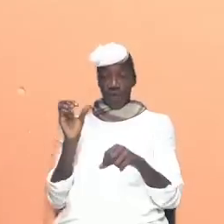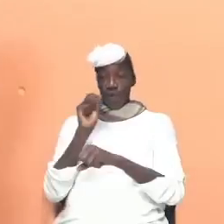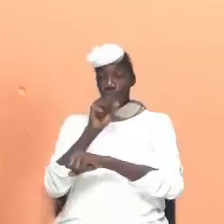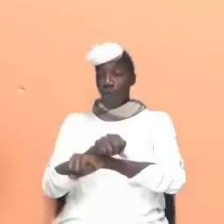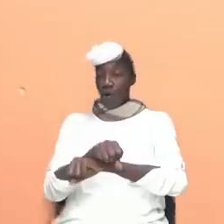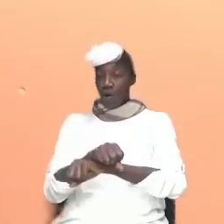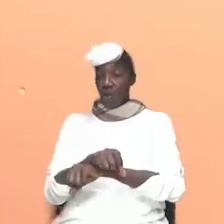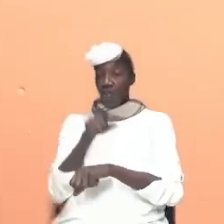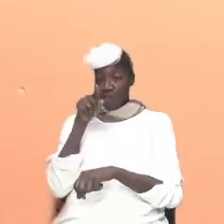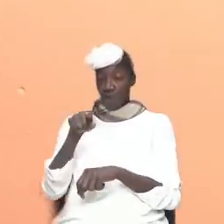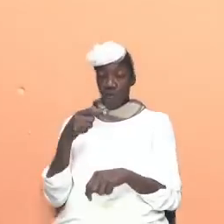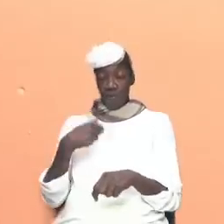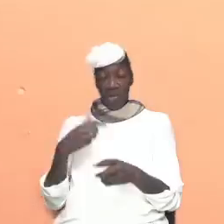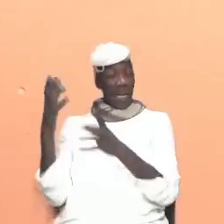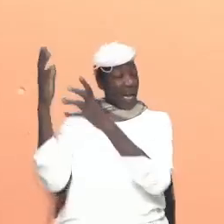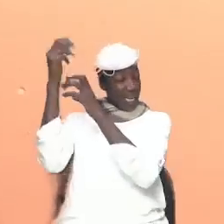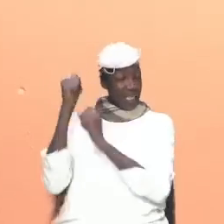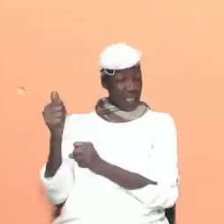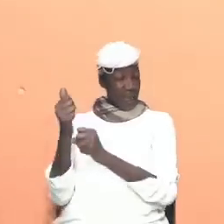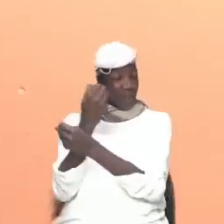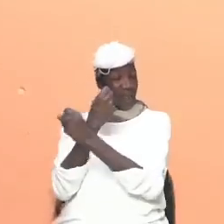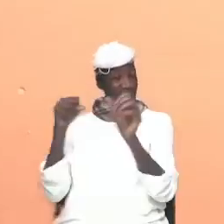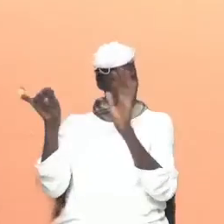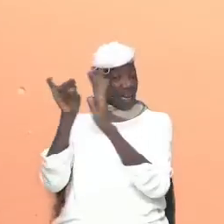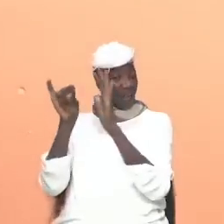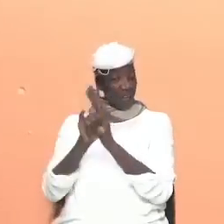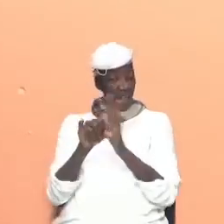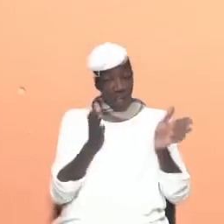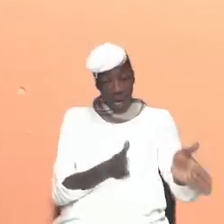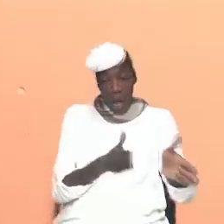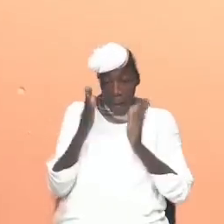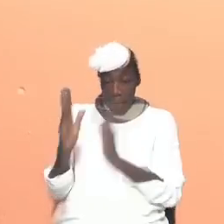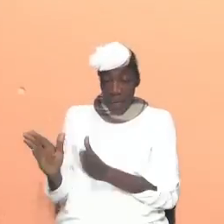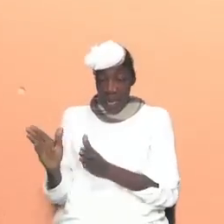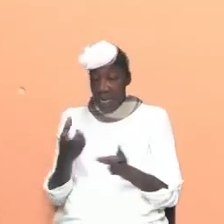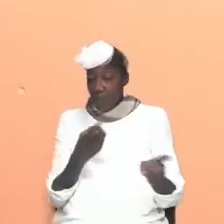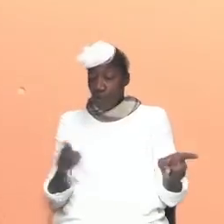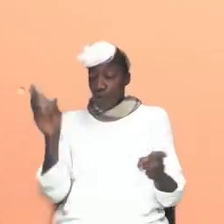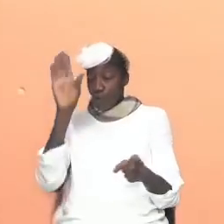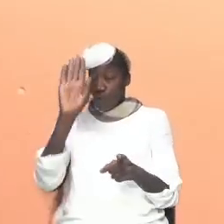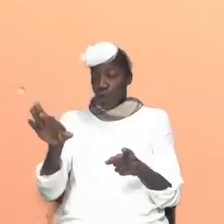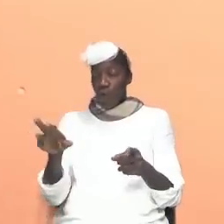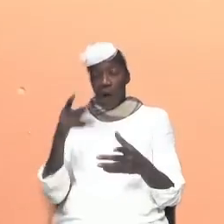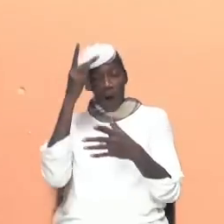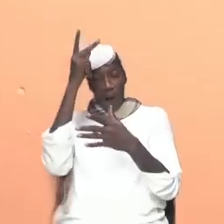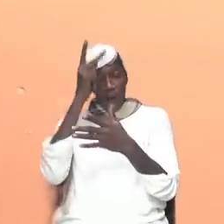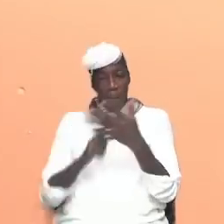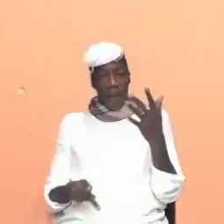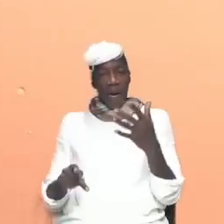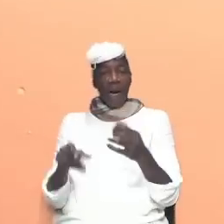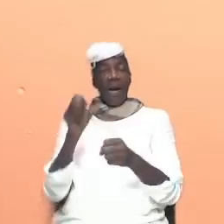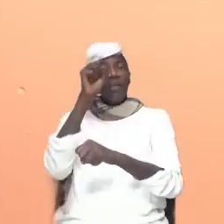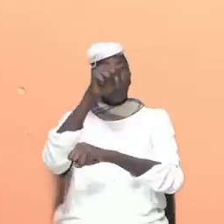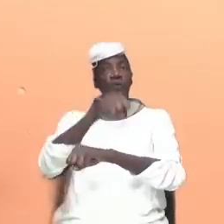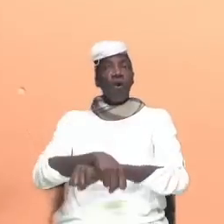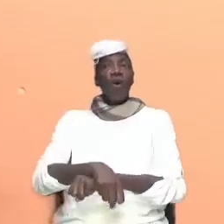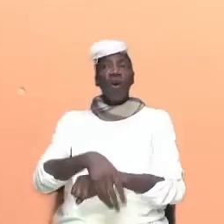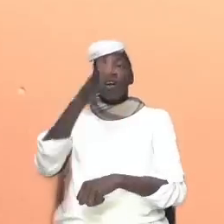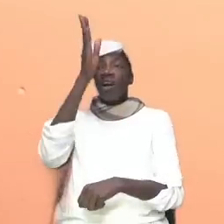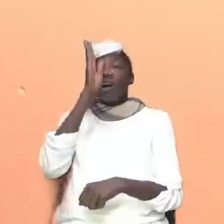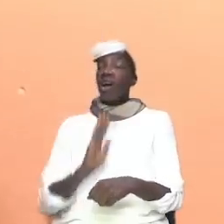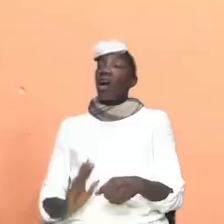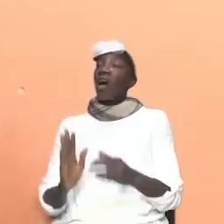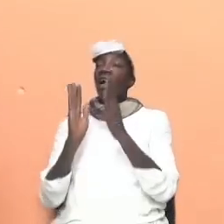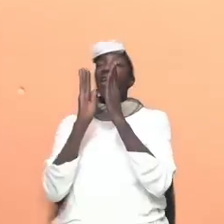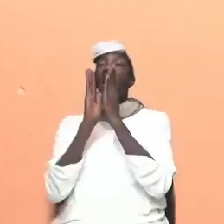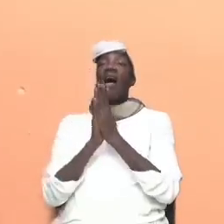we accept the salvation plan and we do our part and work with what God has asked us to